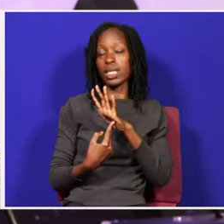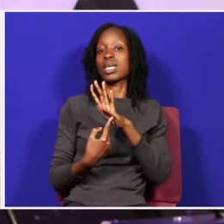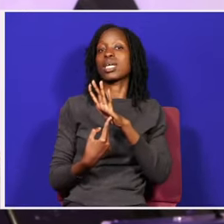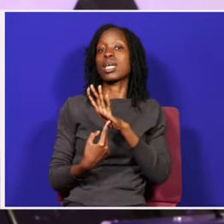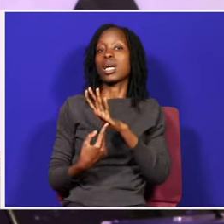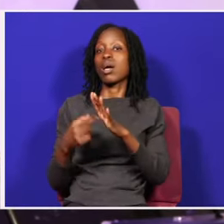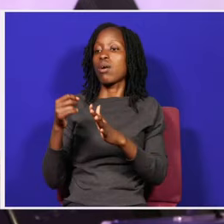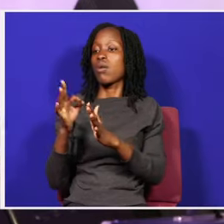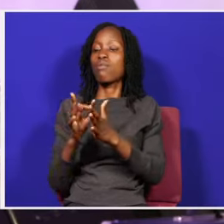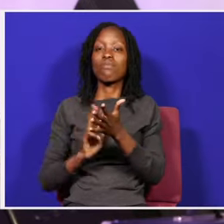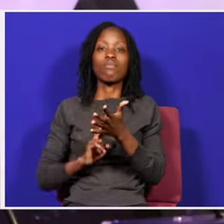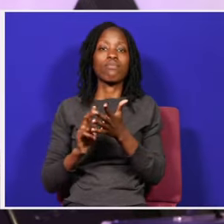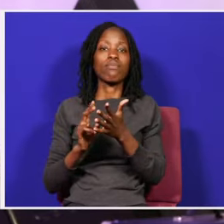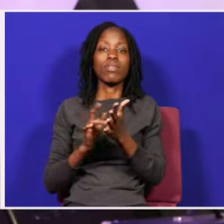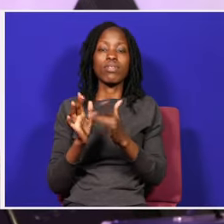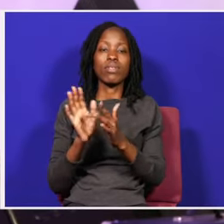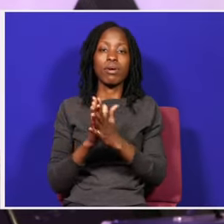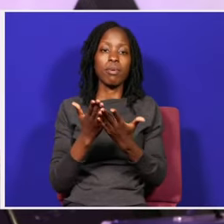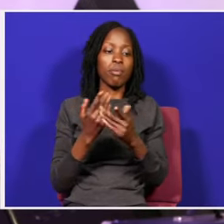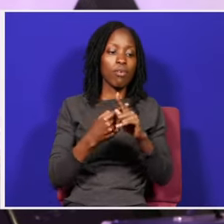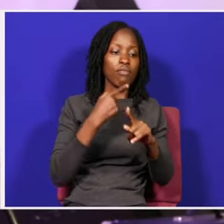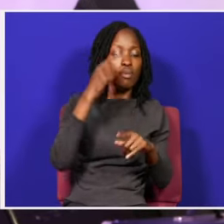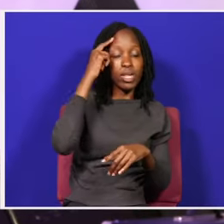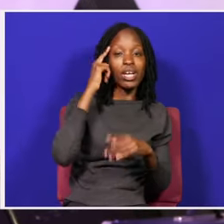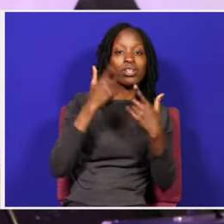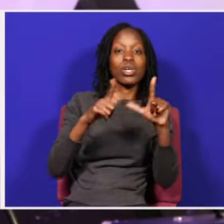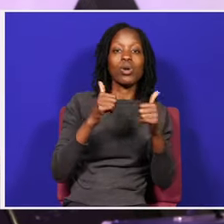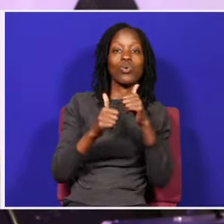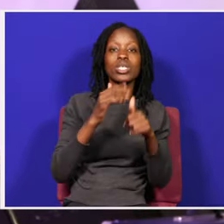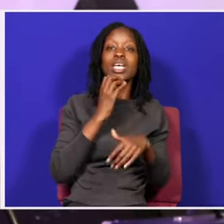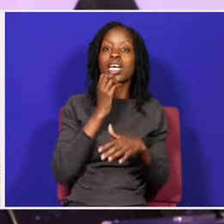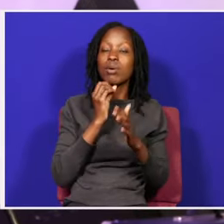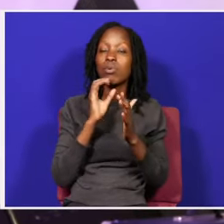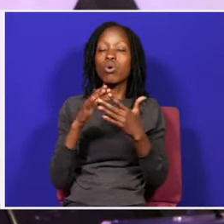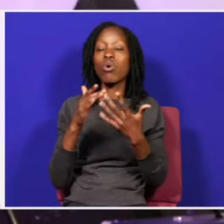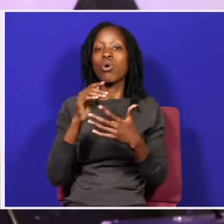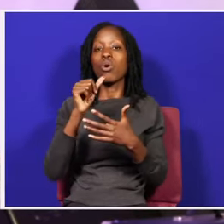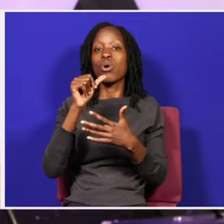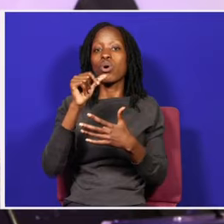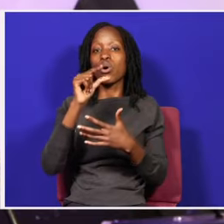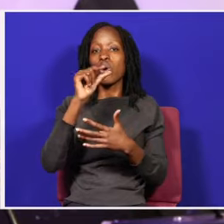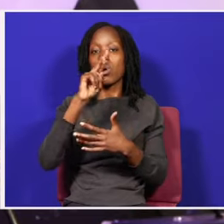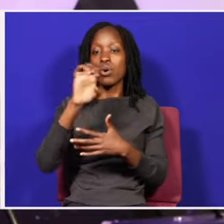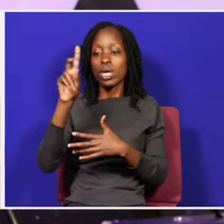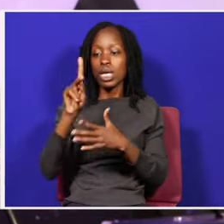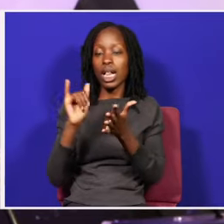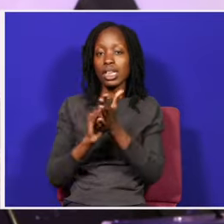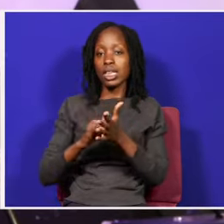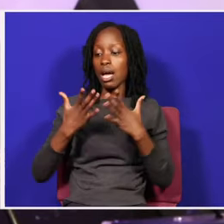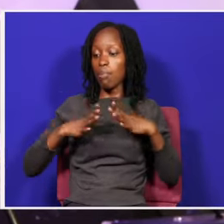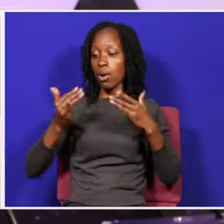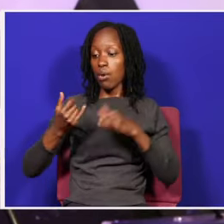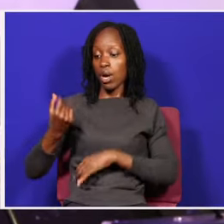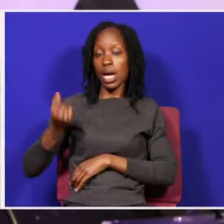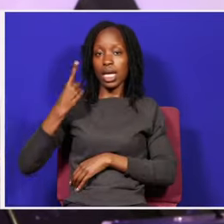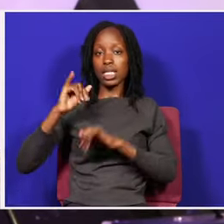meaning of the text, either Hebrew or Greek, that would be contemporary for us today. So the Bible is written in such a way